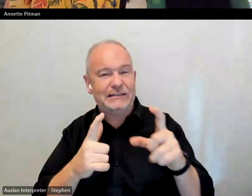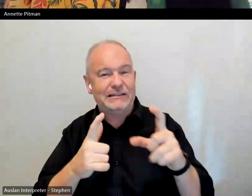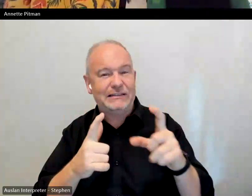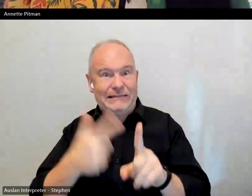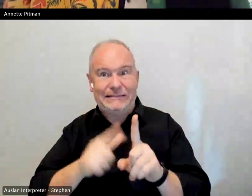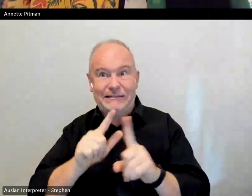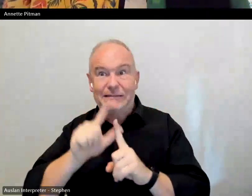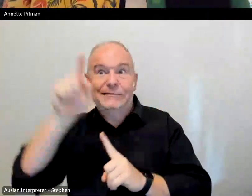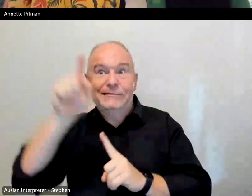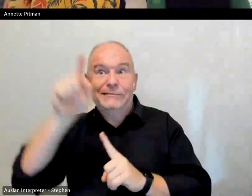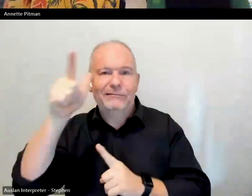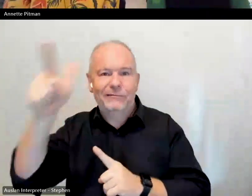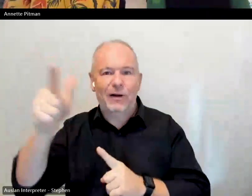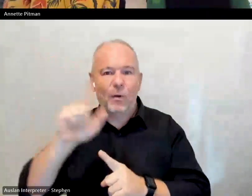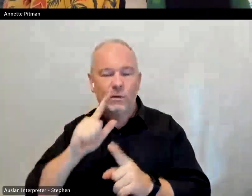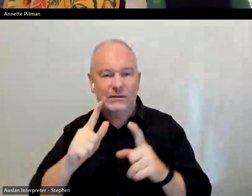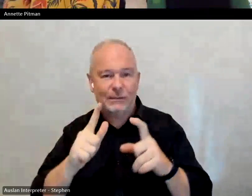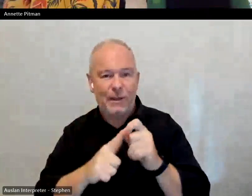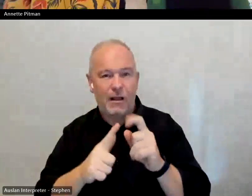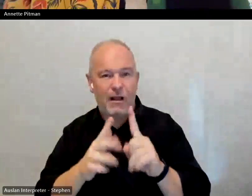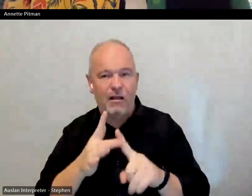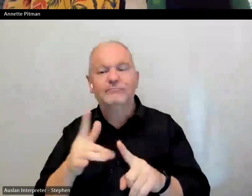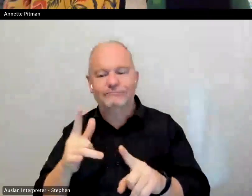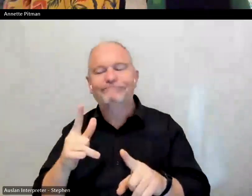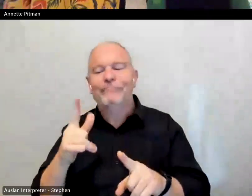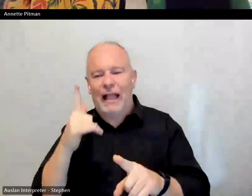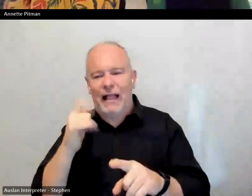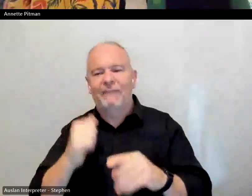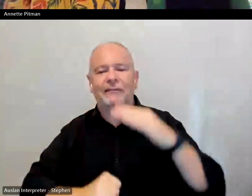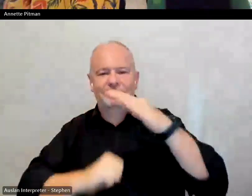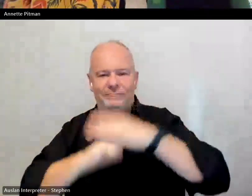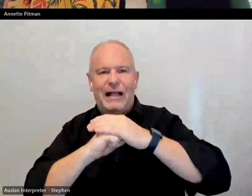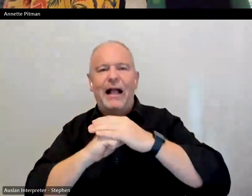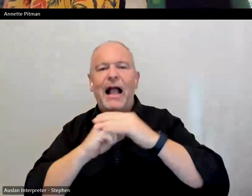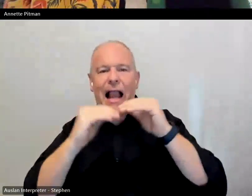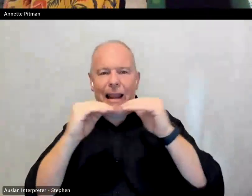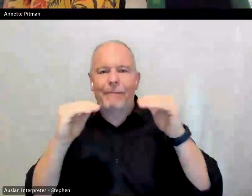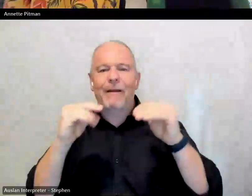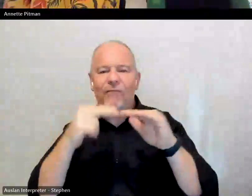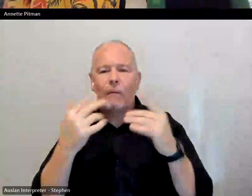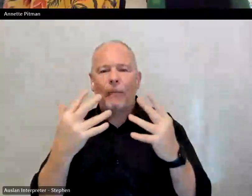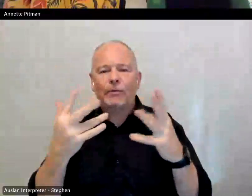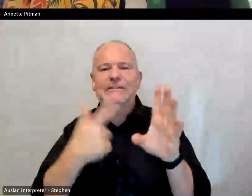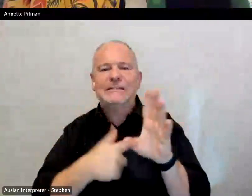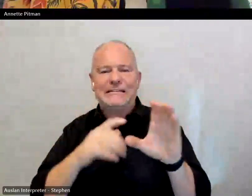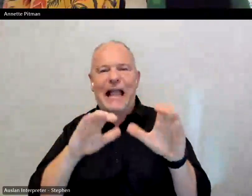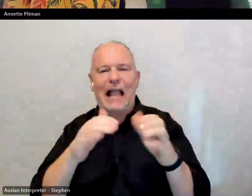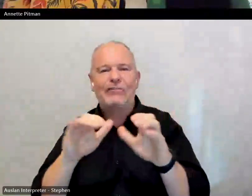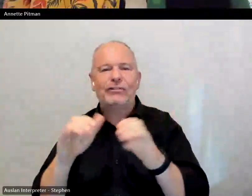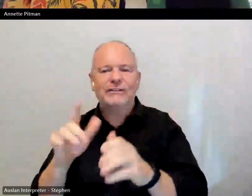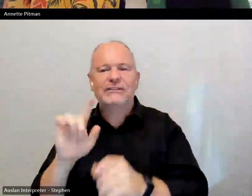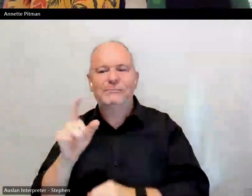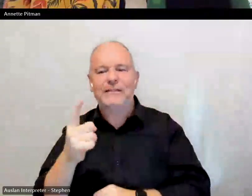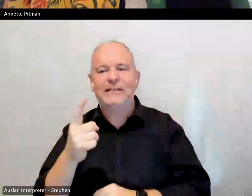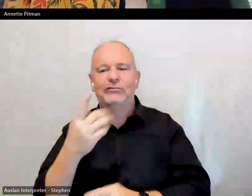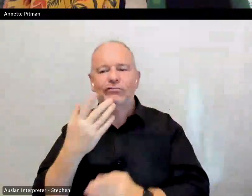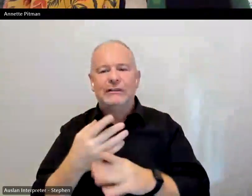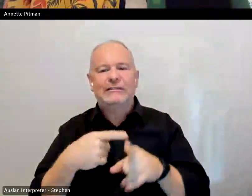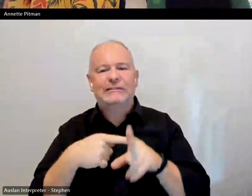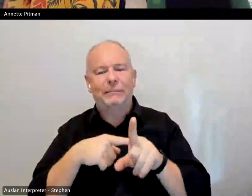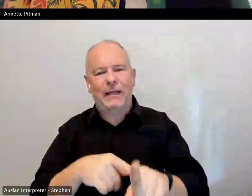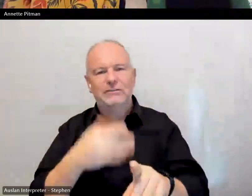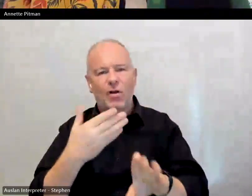funding? There are upper limits on each of the multi-year categories, and again, it depends